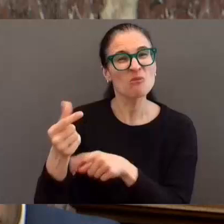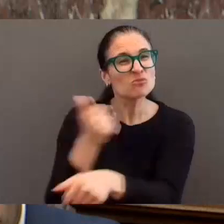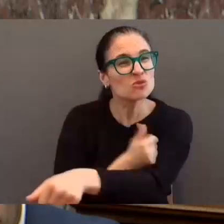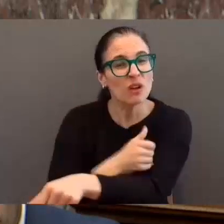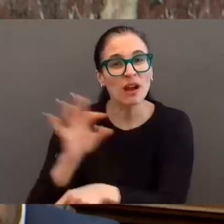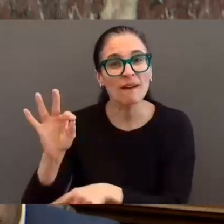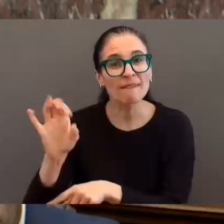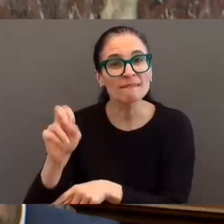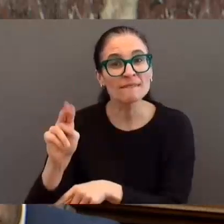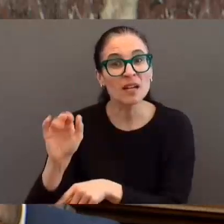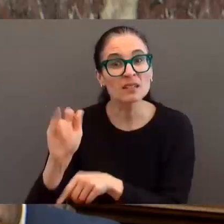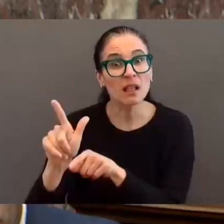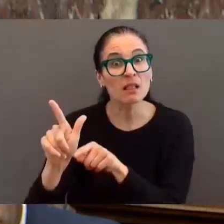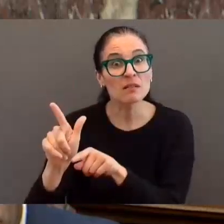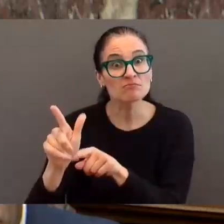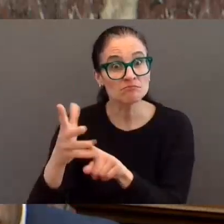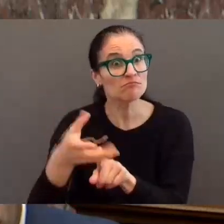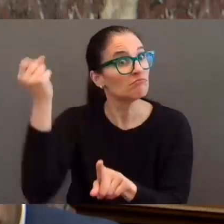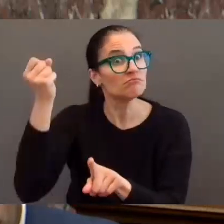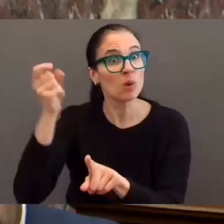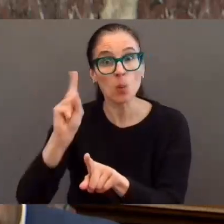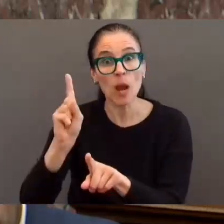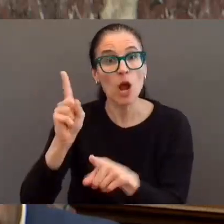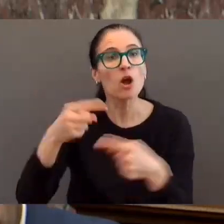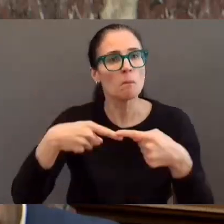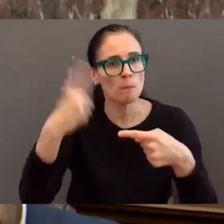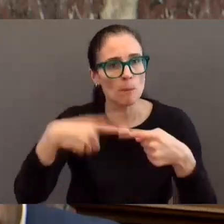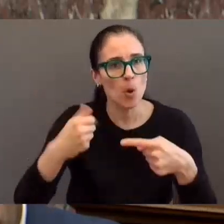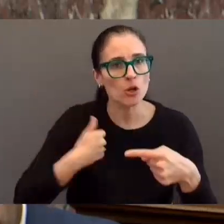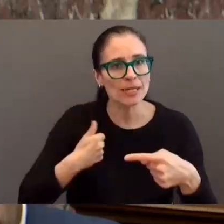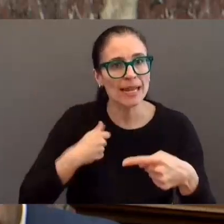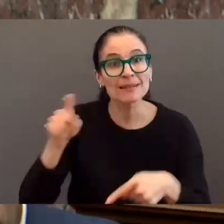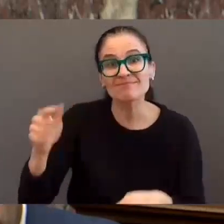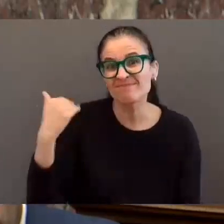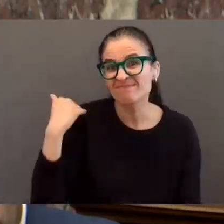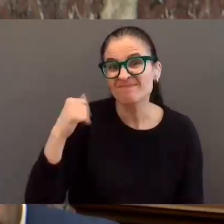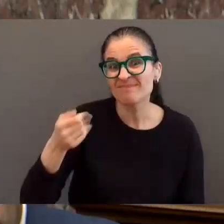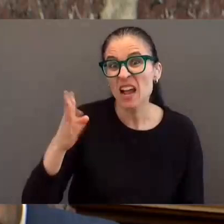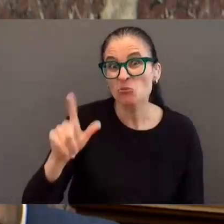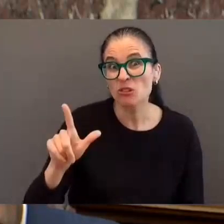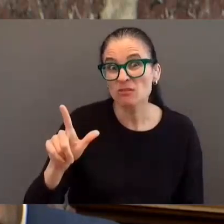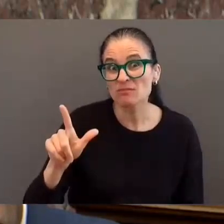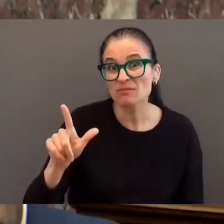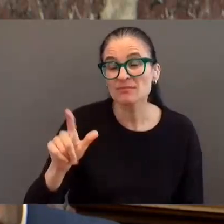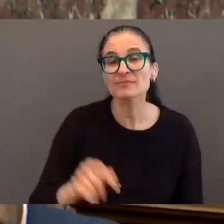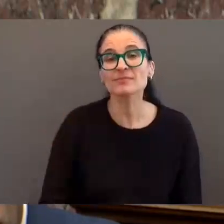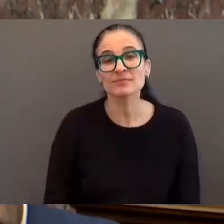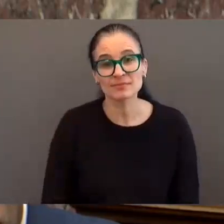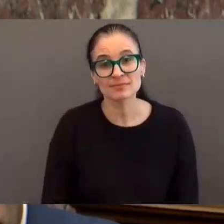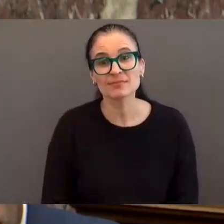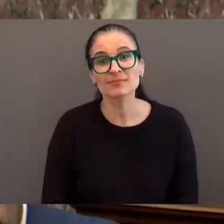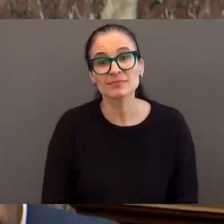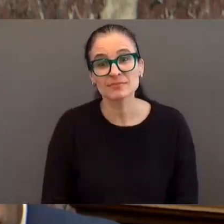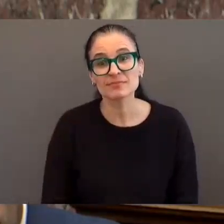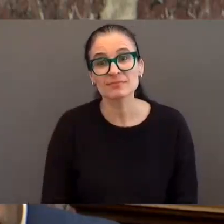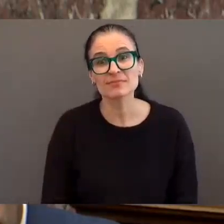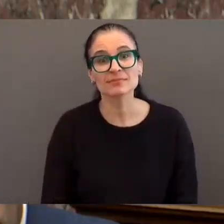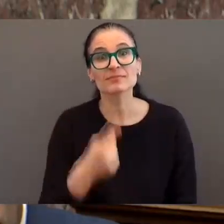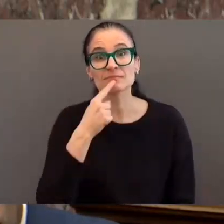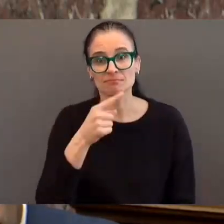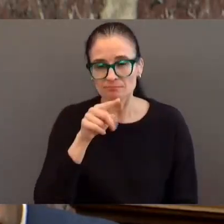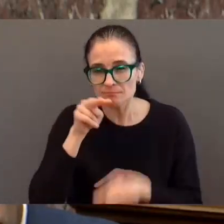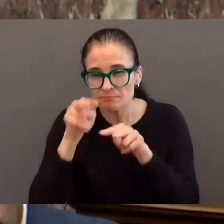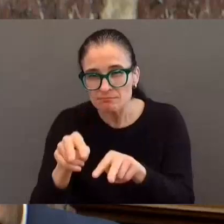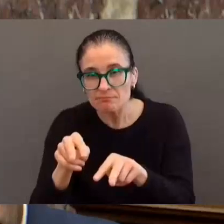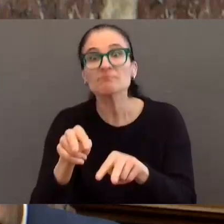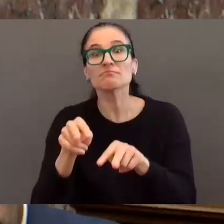April, nearly 300 kilograms intercepted from Mexico. Do the math. It's not coming